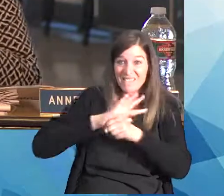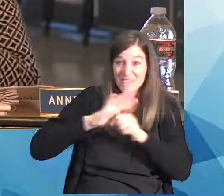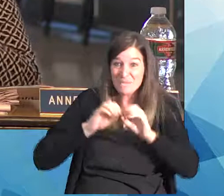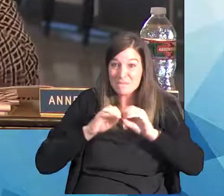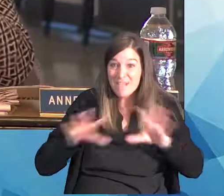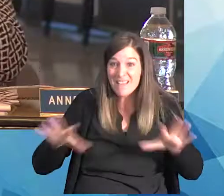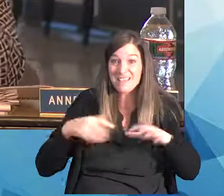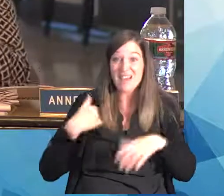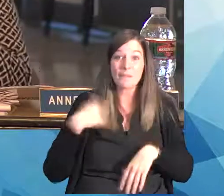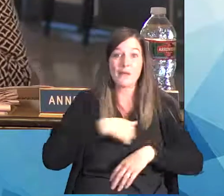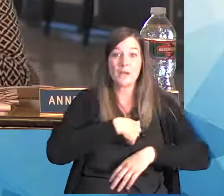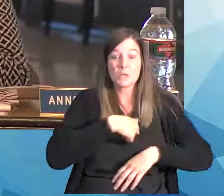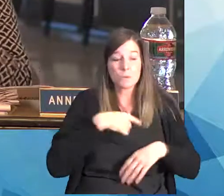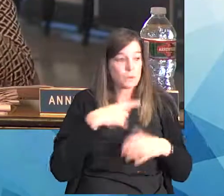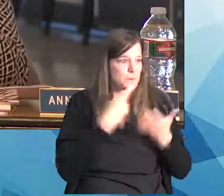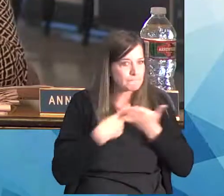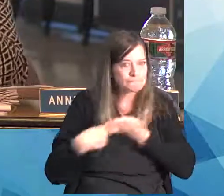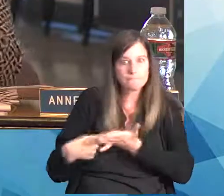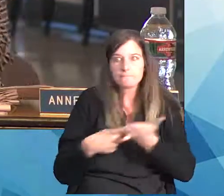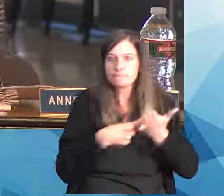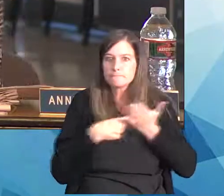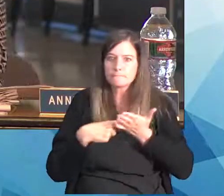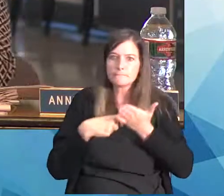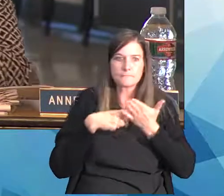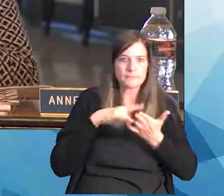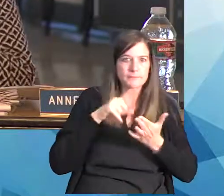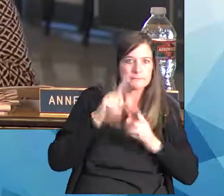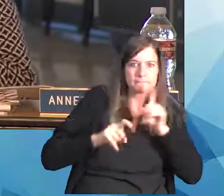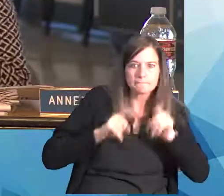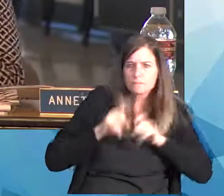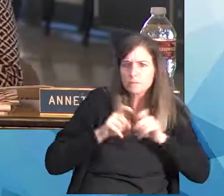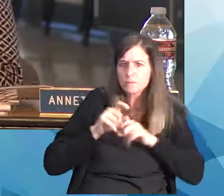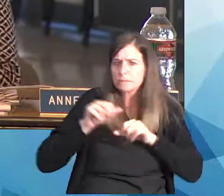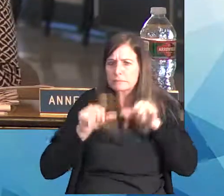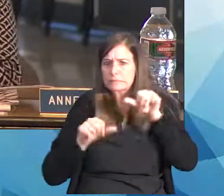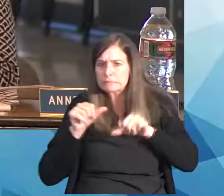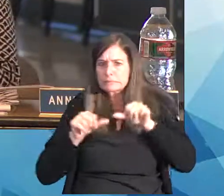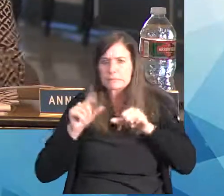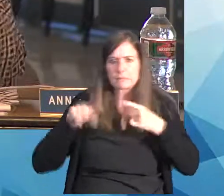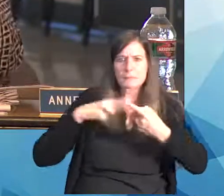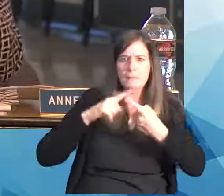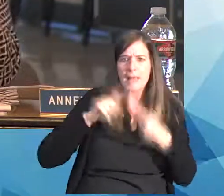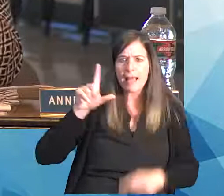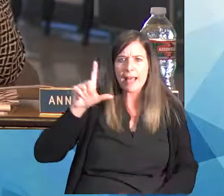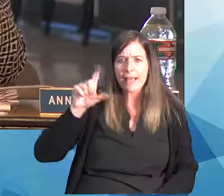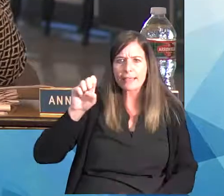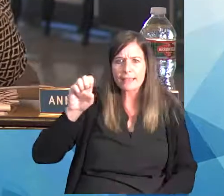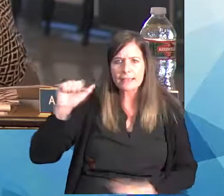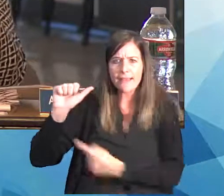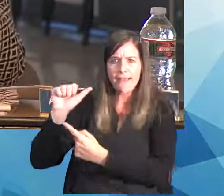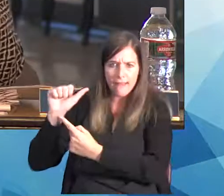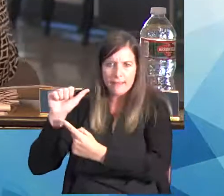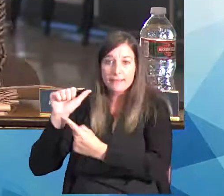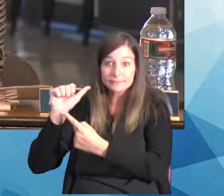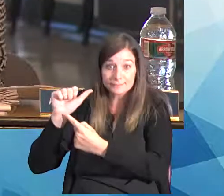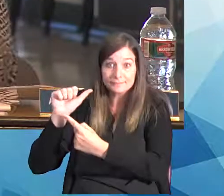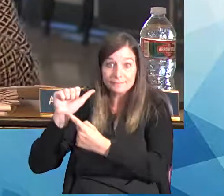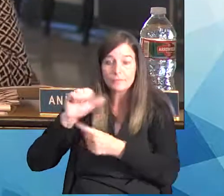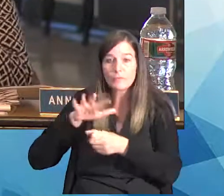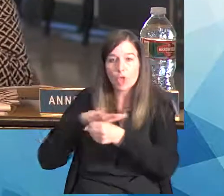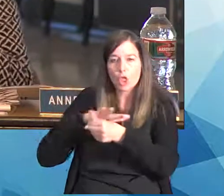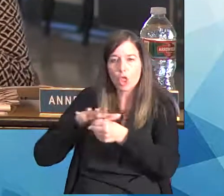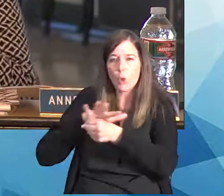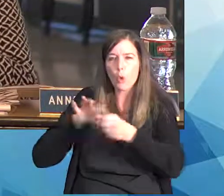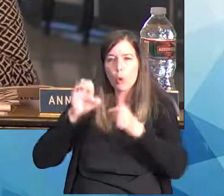and questions about the two campuses being in LEA, the Local Education